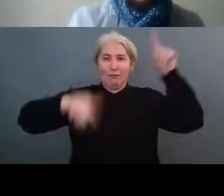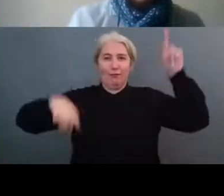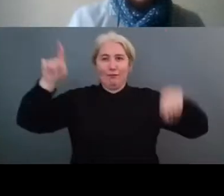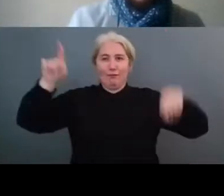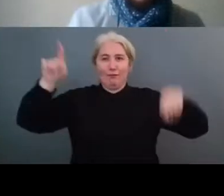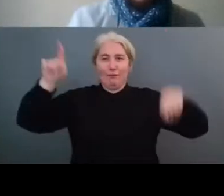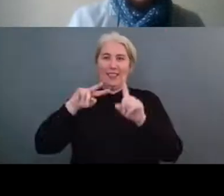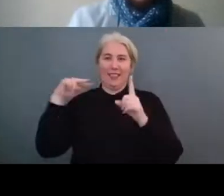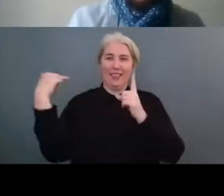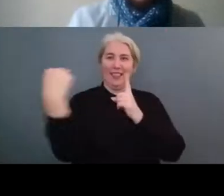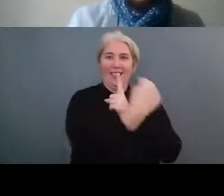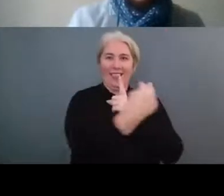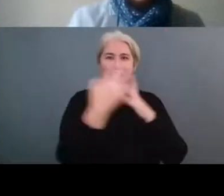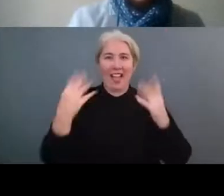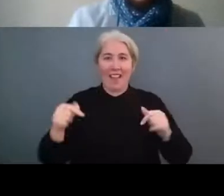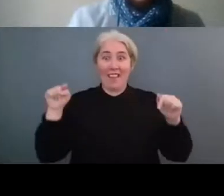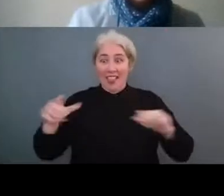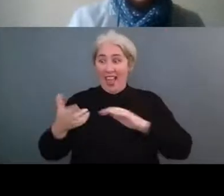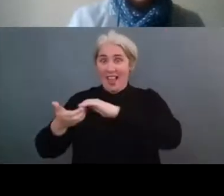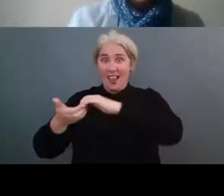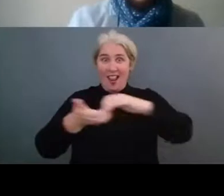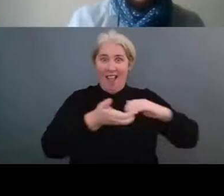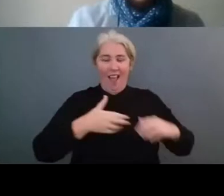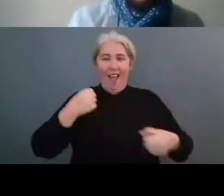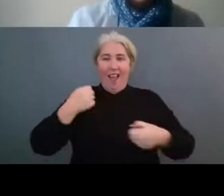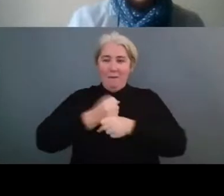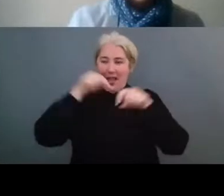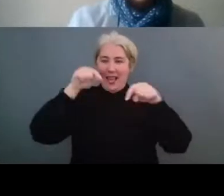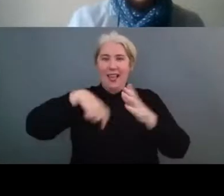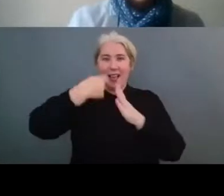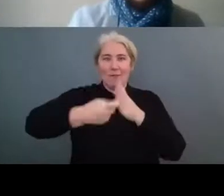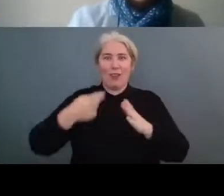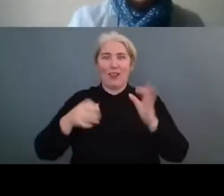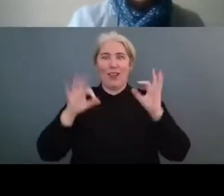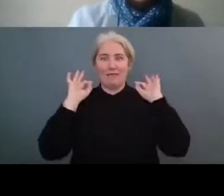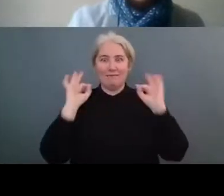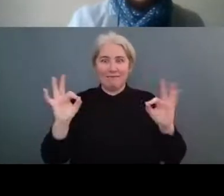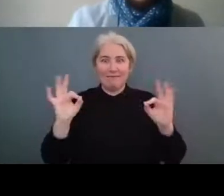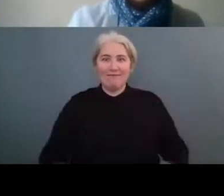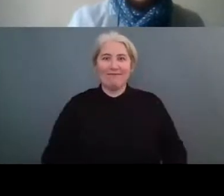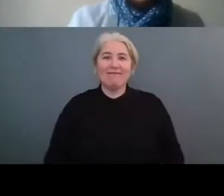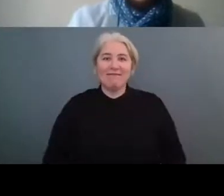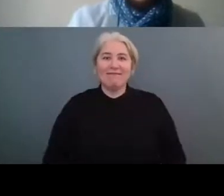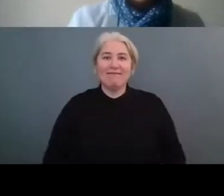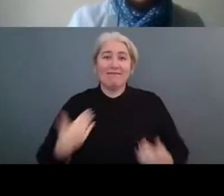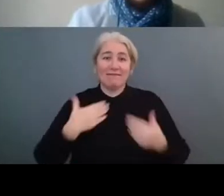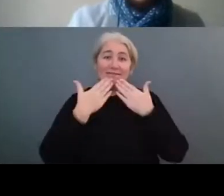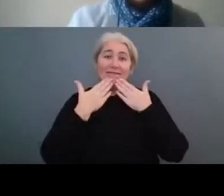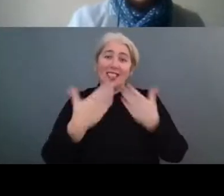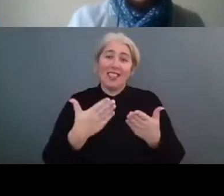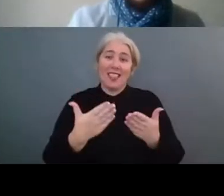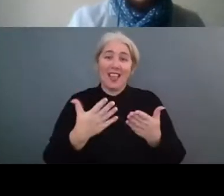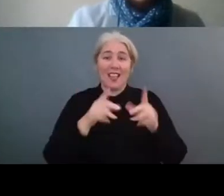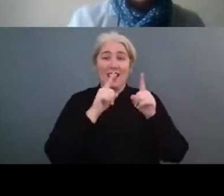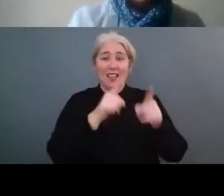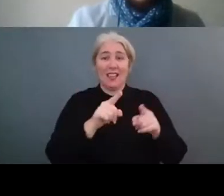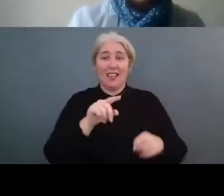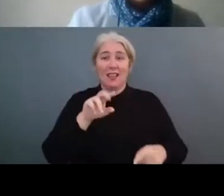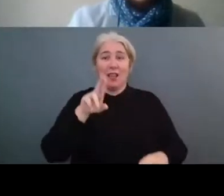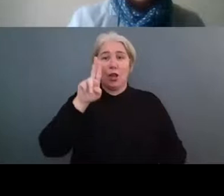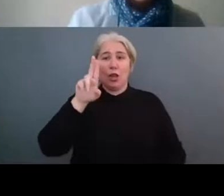is exciting for our project. That's why, thanks to the support again of UEFA, we were able